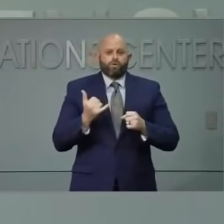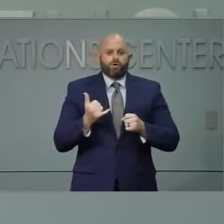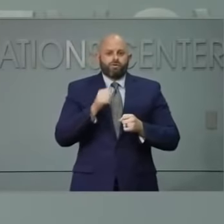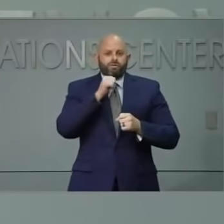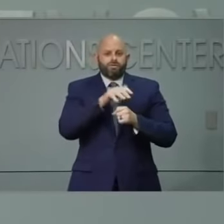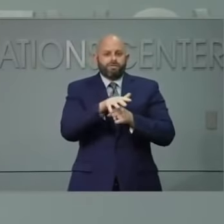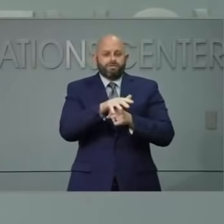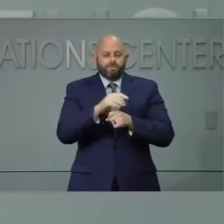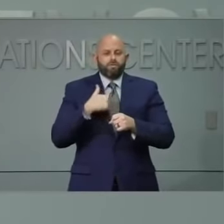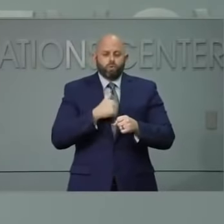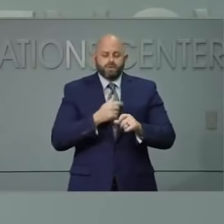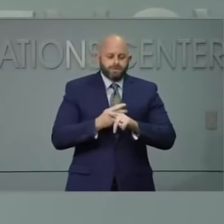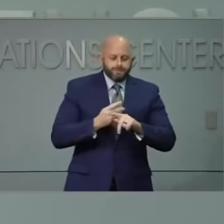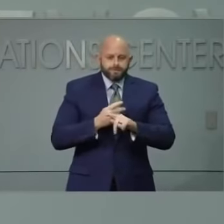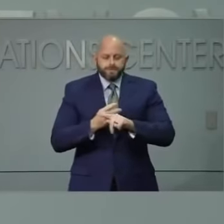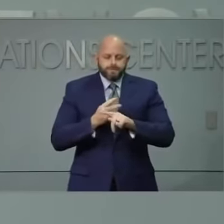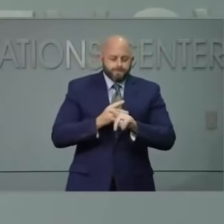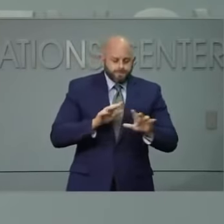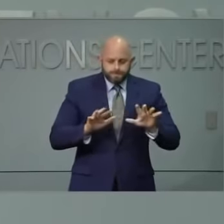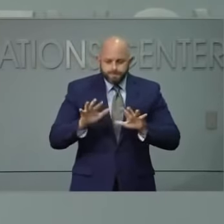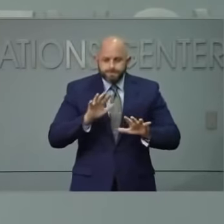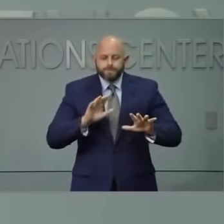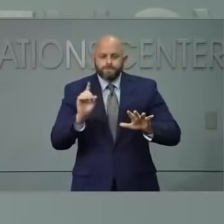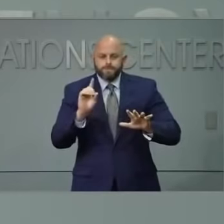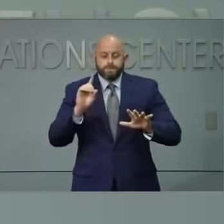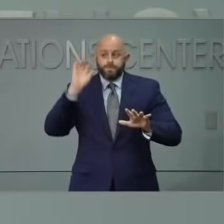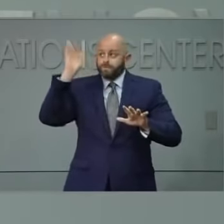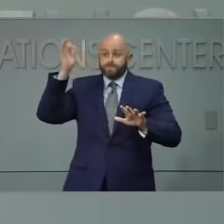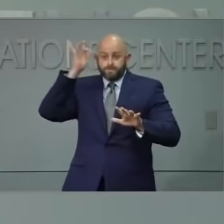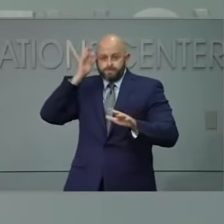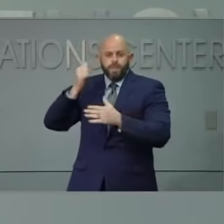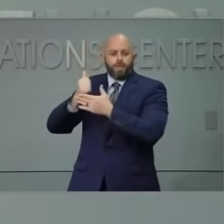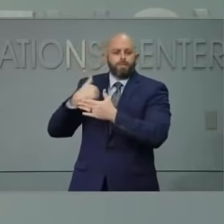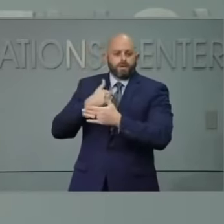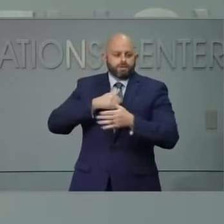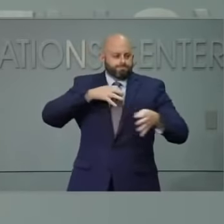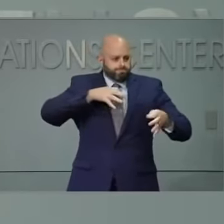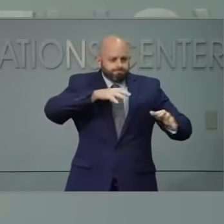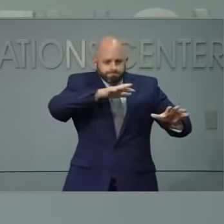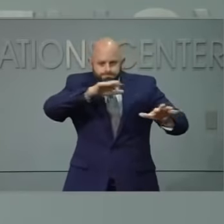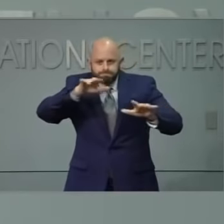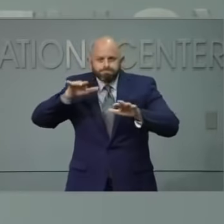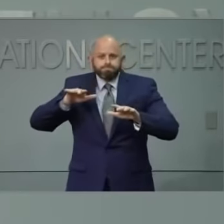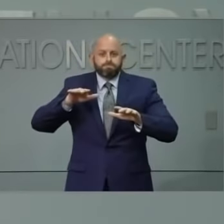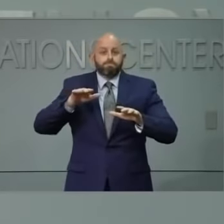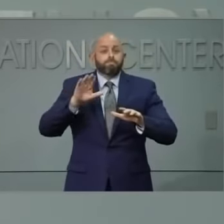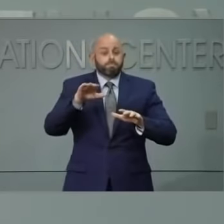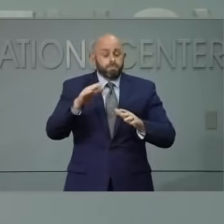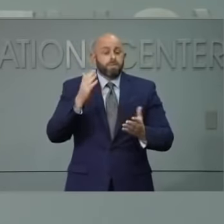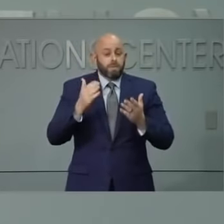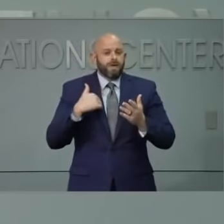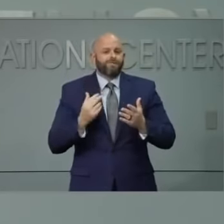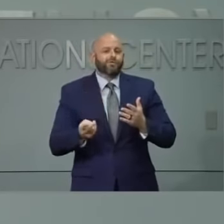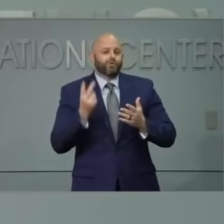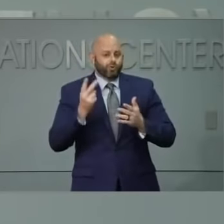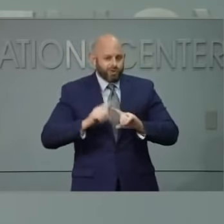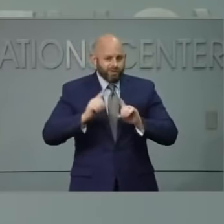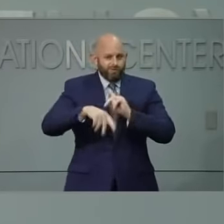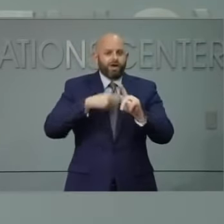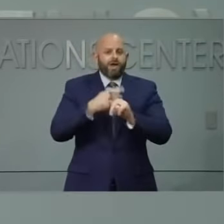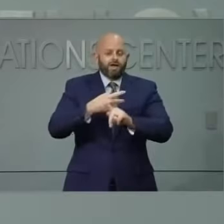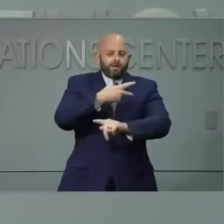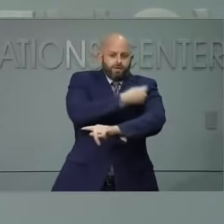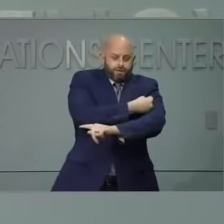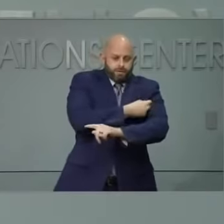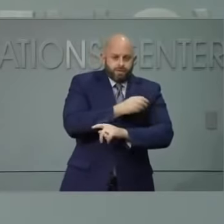with the allocations that the federal government gives us. We hope by the second week we may even have 2 different types of vaccine, both the Pfizer and